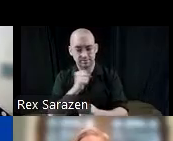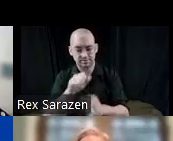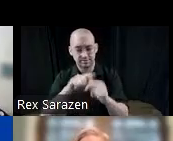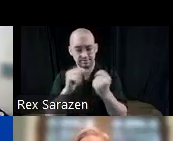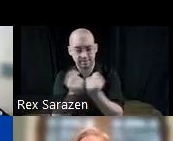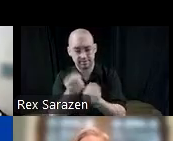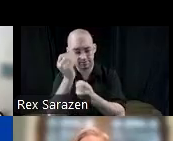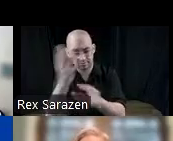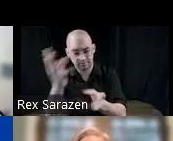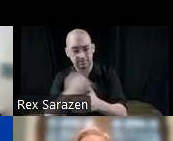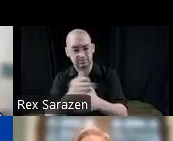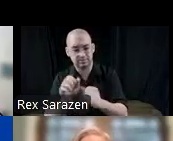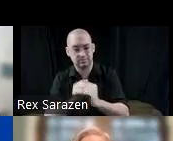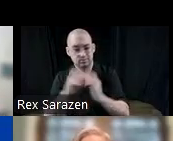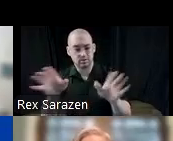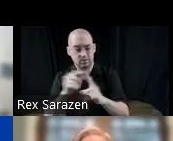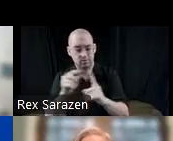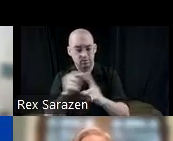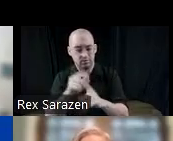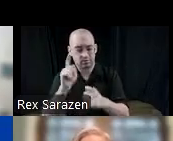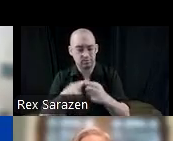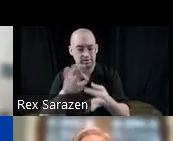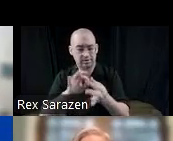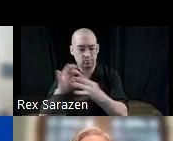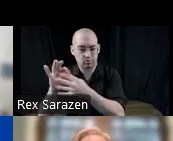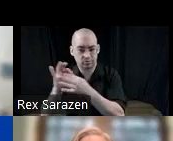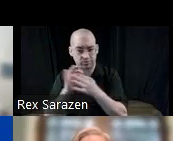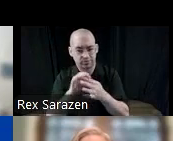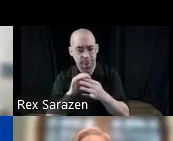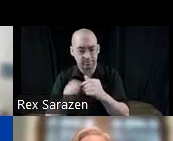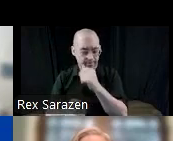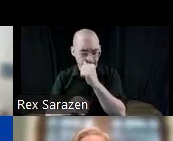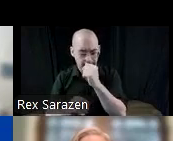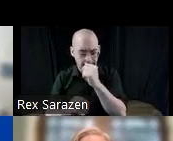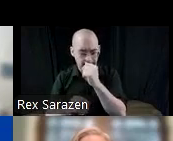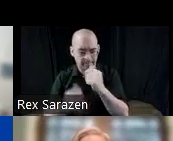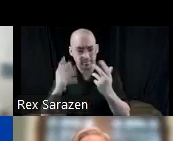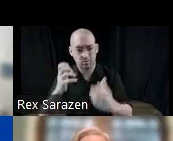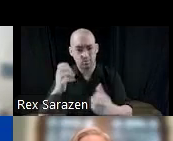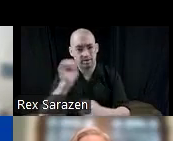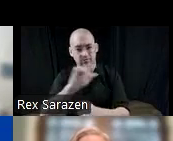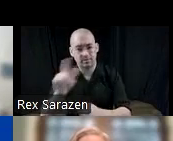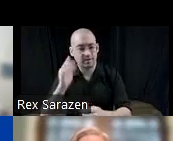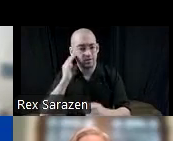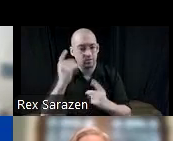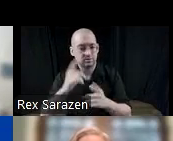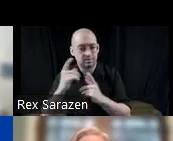can also spread the word to these networks regularly so that everybody's in the loop as this process moves forward. We really appreciate